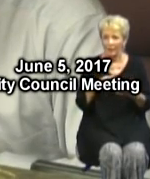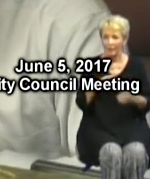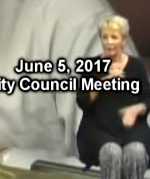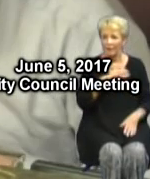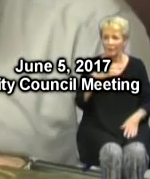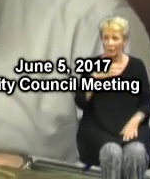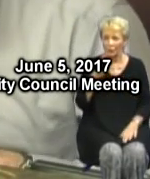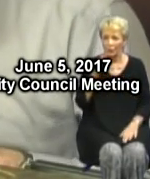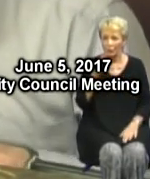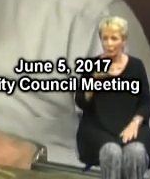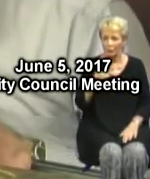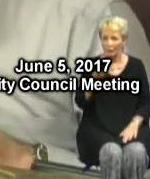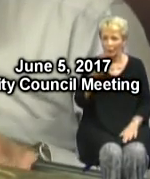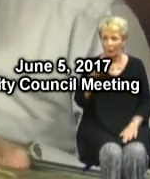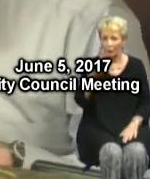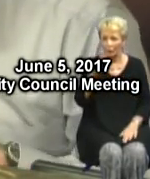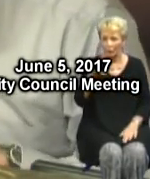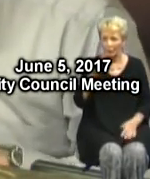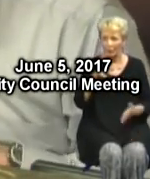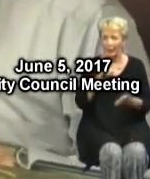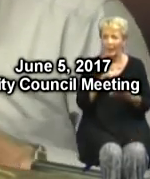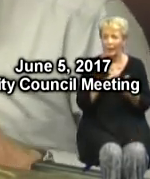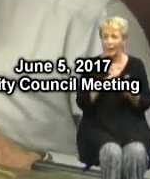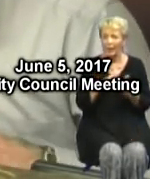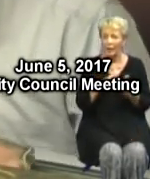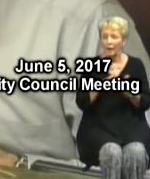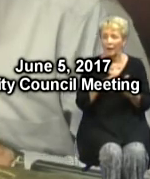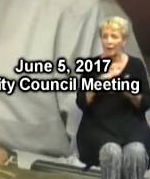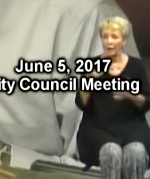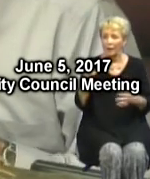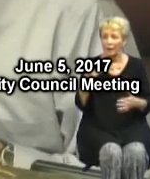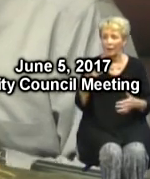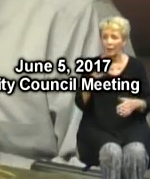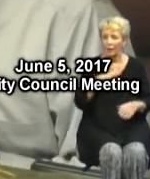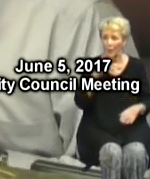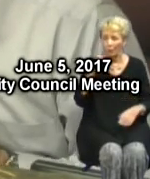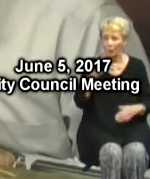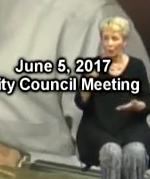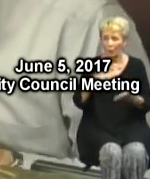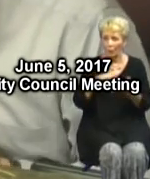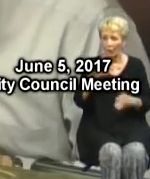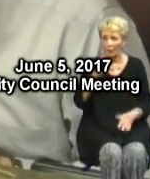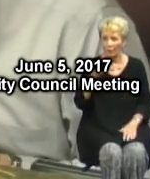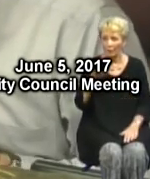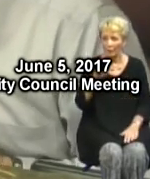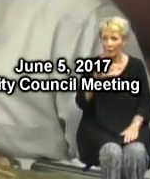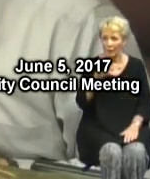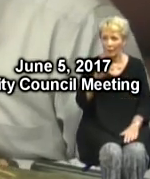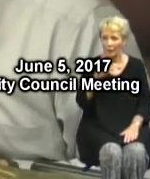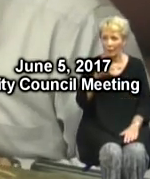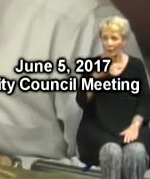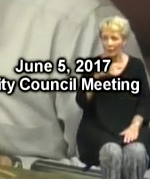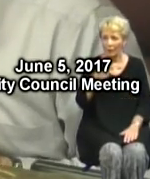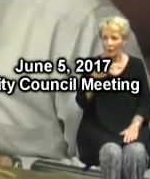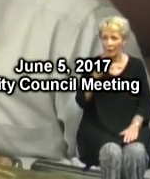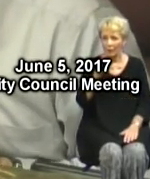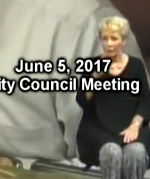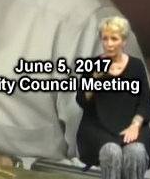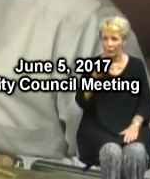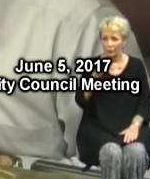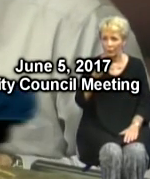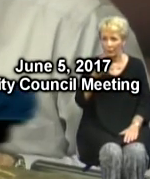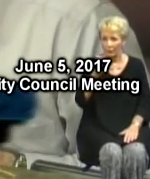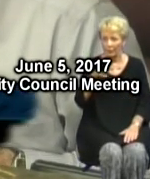Human Relations Commission. That's a mayoral appointment. I will reappoint Mary Wright and appoint Gerald McBrayer to the Human